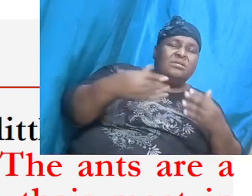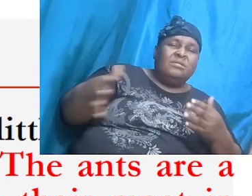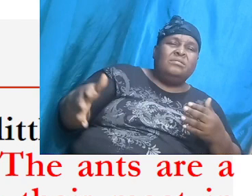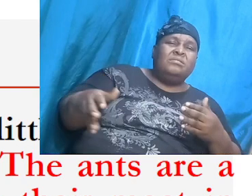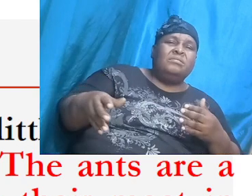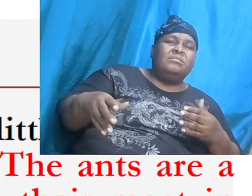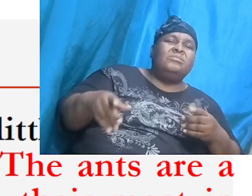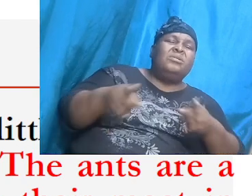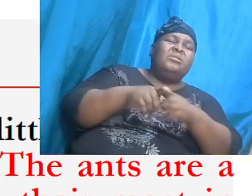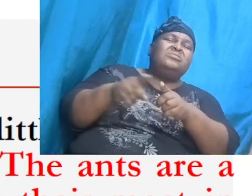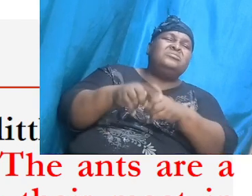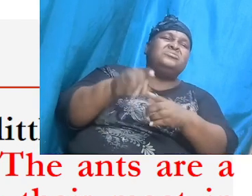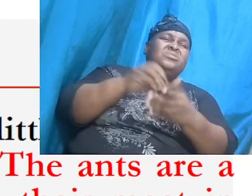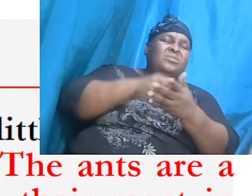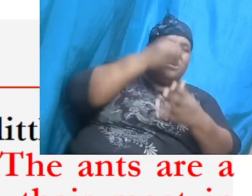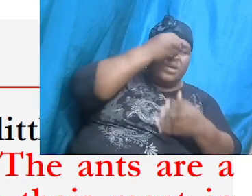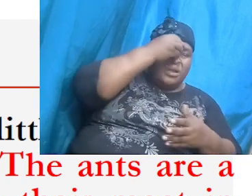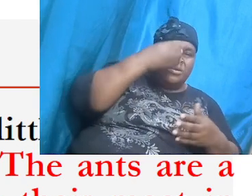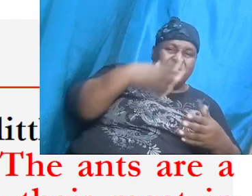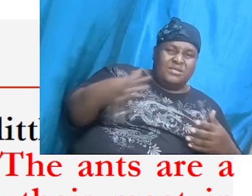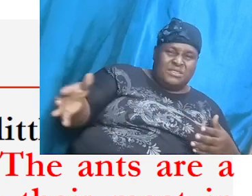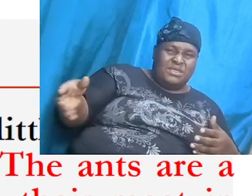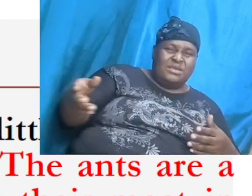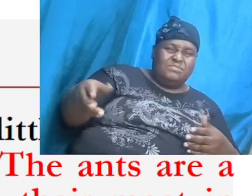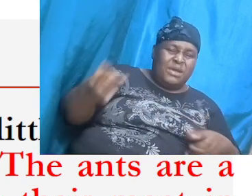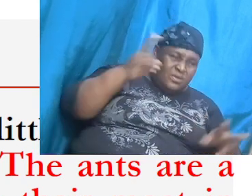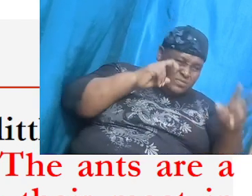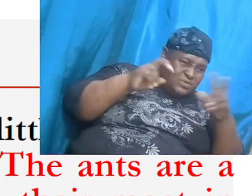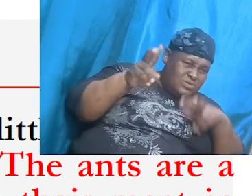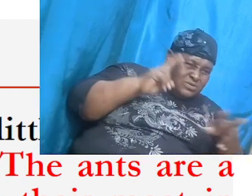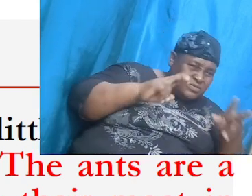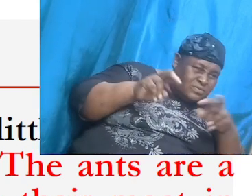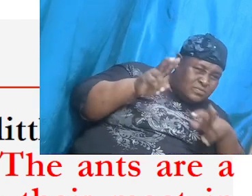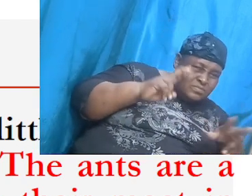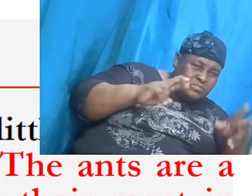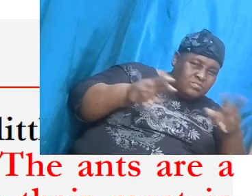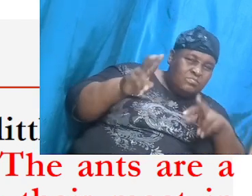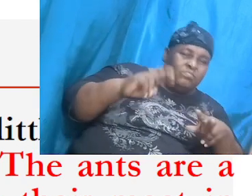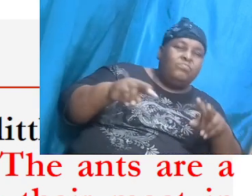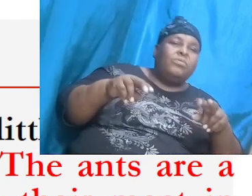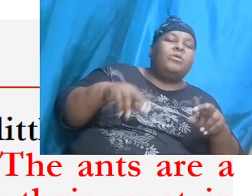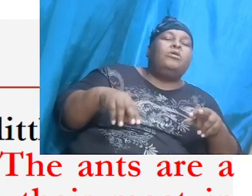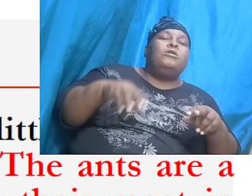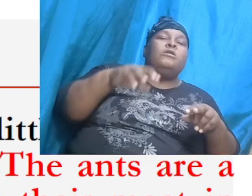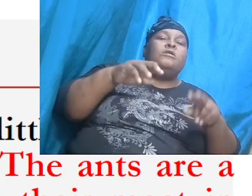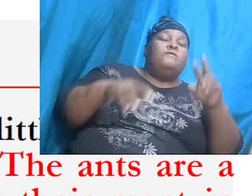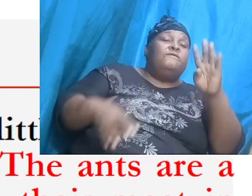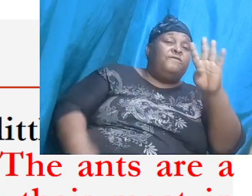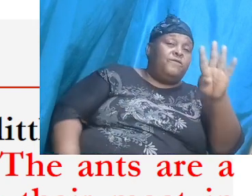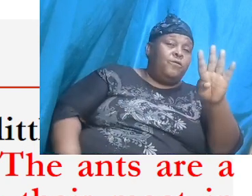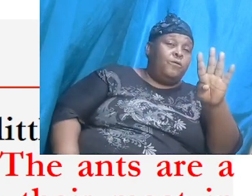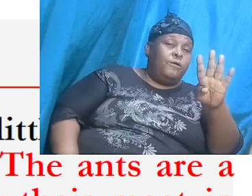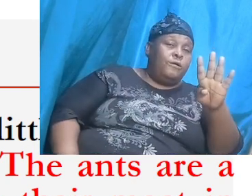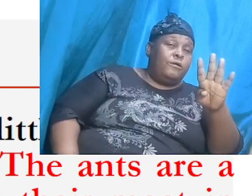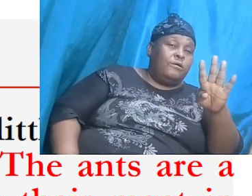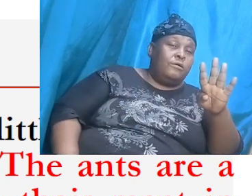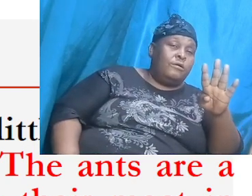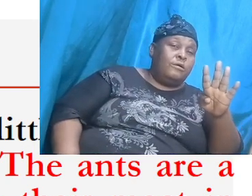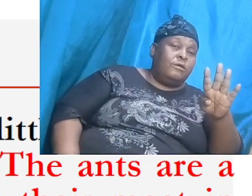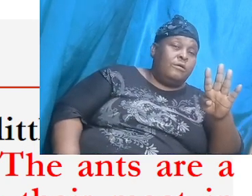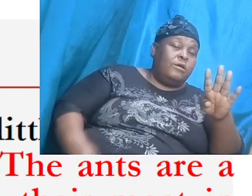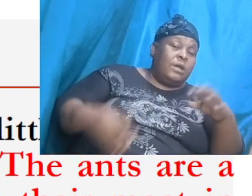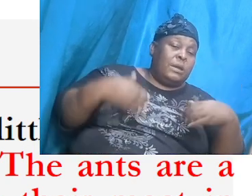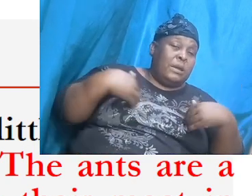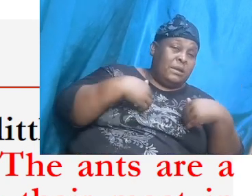by observation. And I think this is what Agur was doing. He was observing four little creatures, amen, who